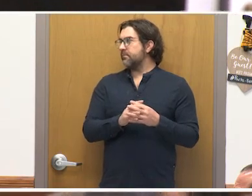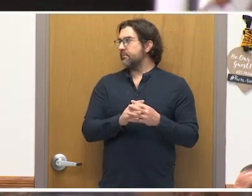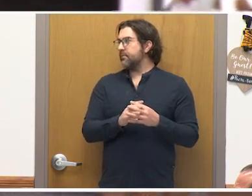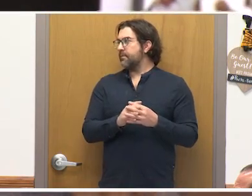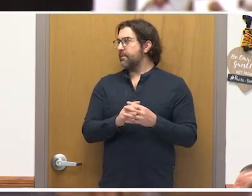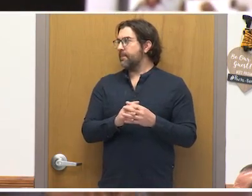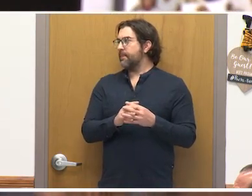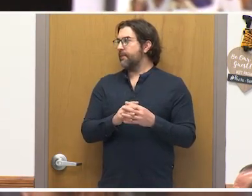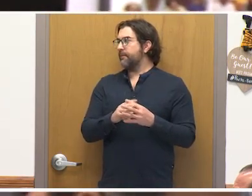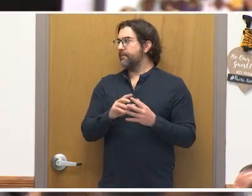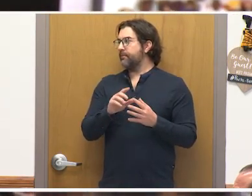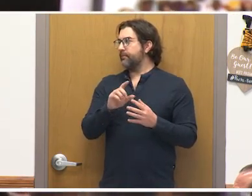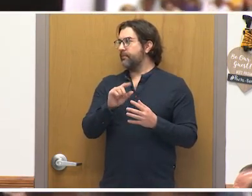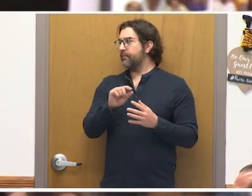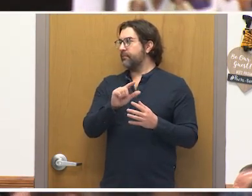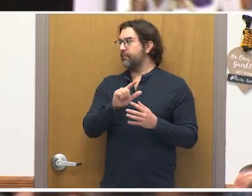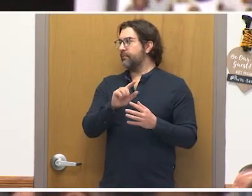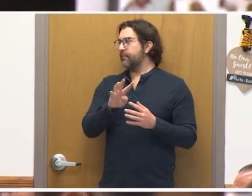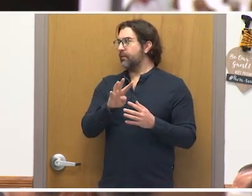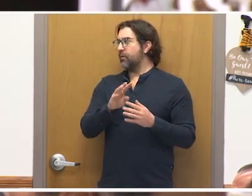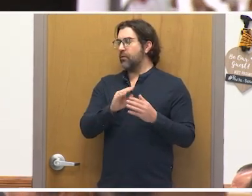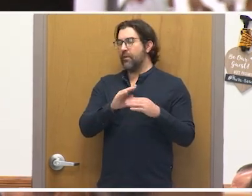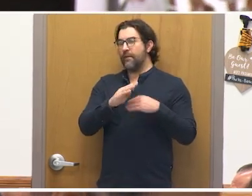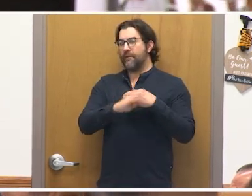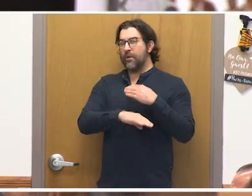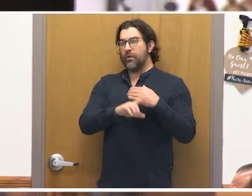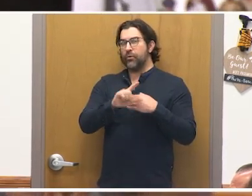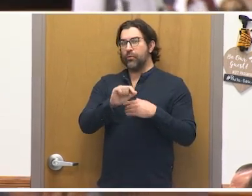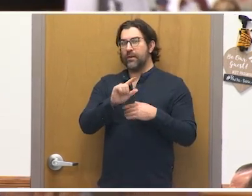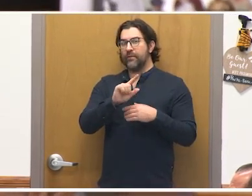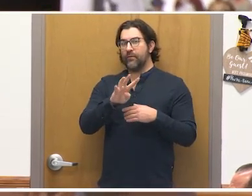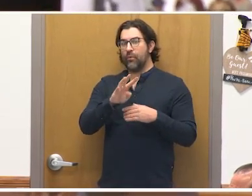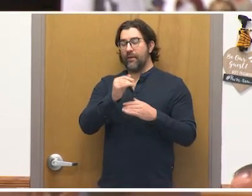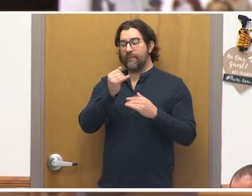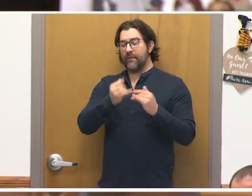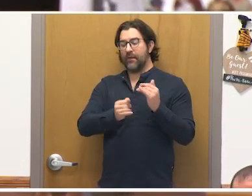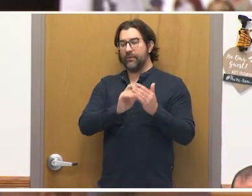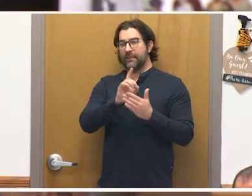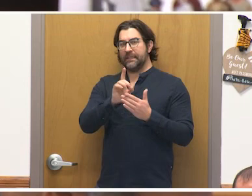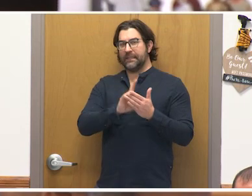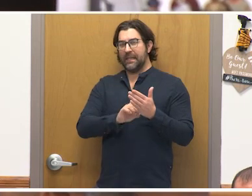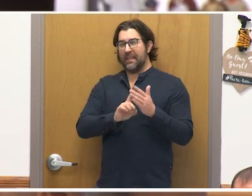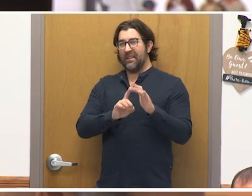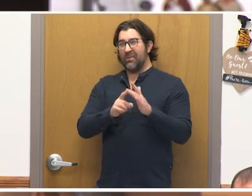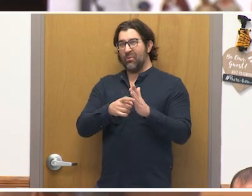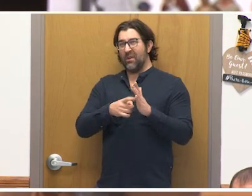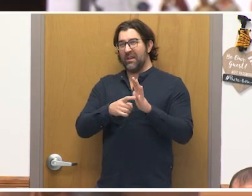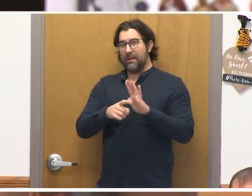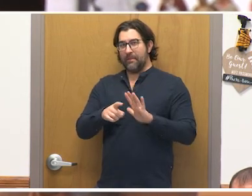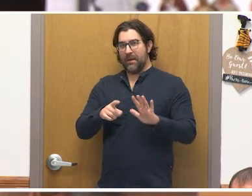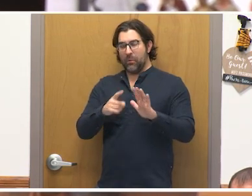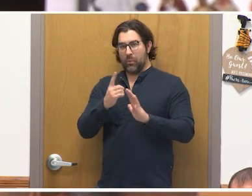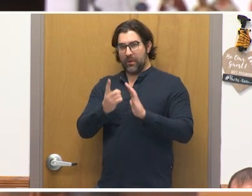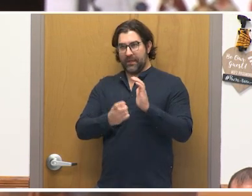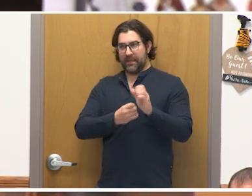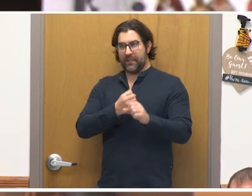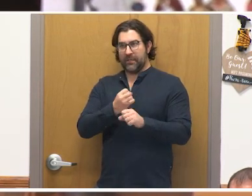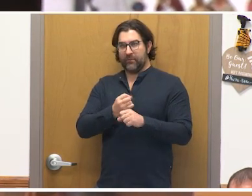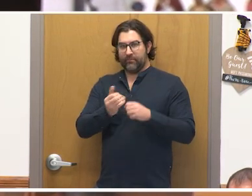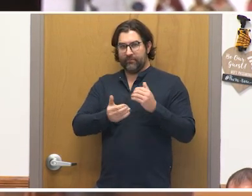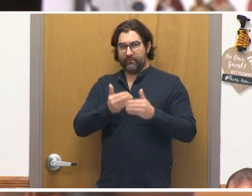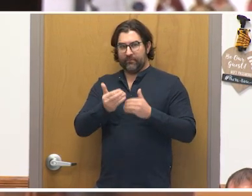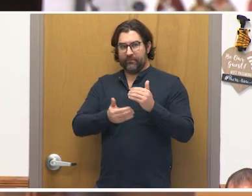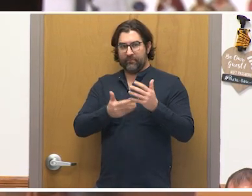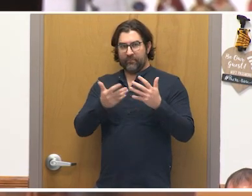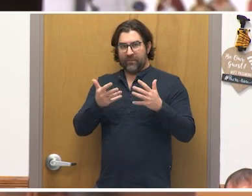The 2024, fall of 2024 is when final design begins. It should take about a year to finish up that. And